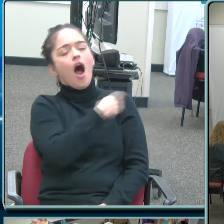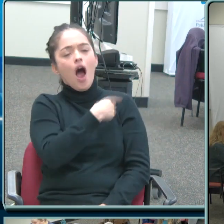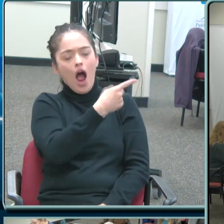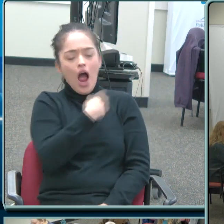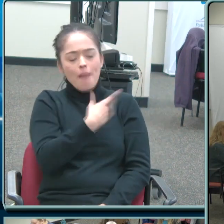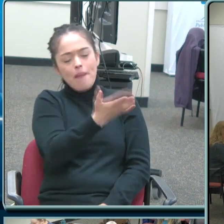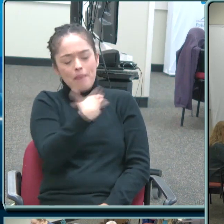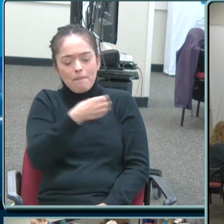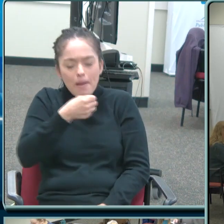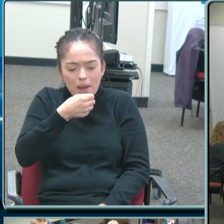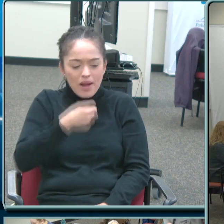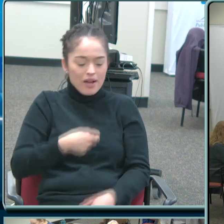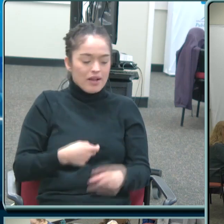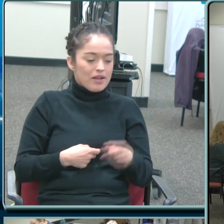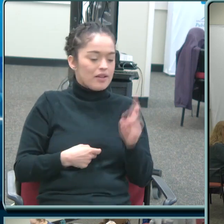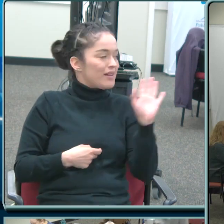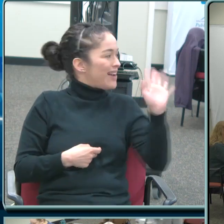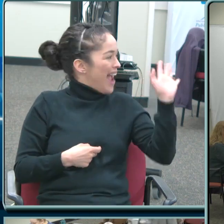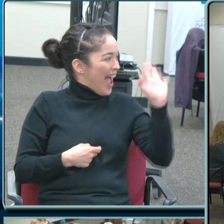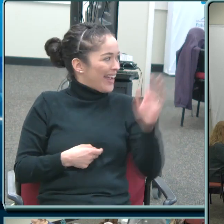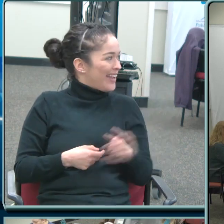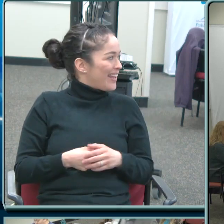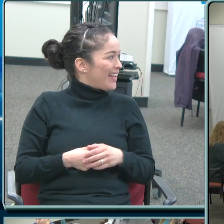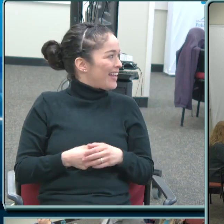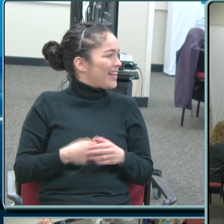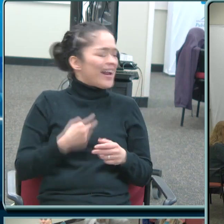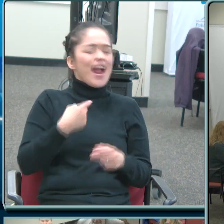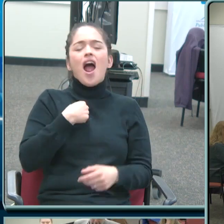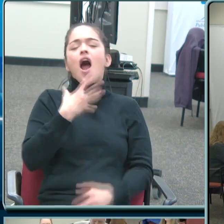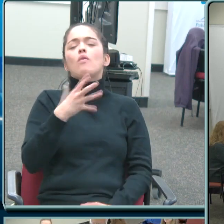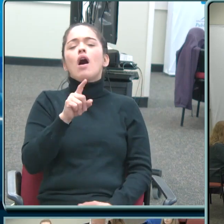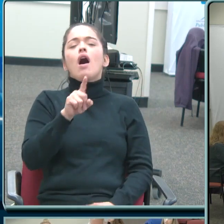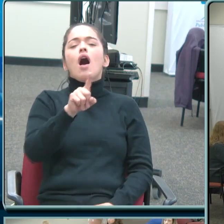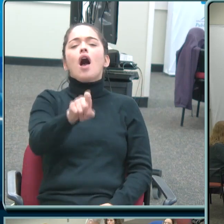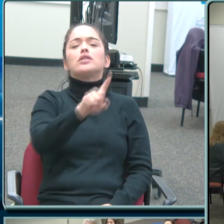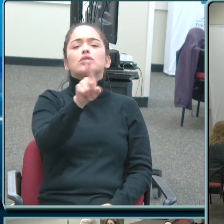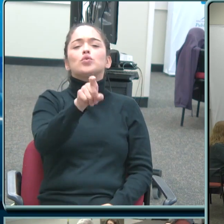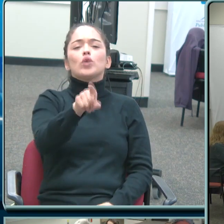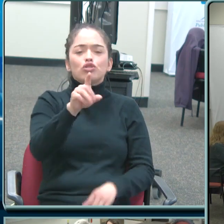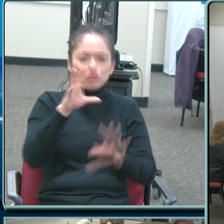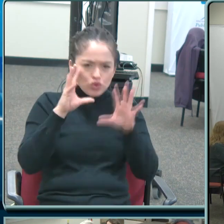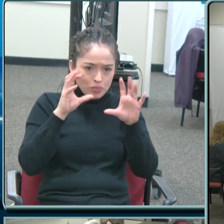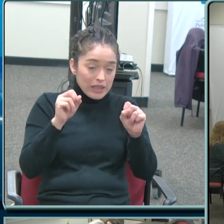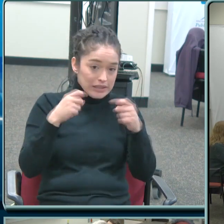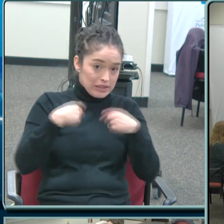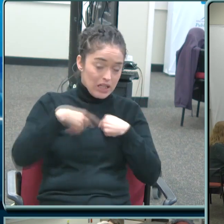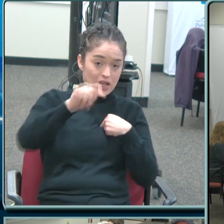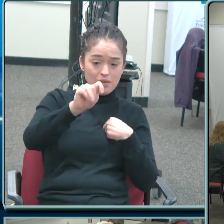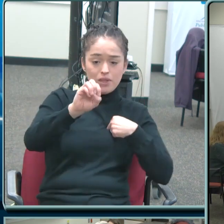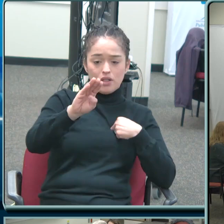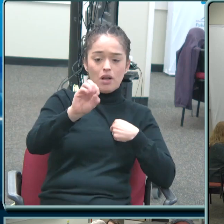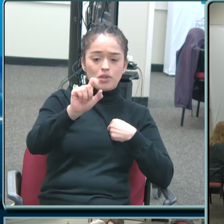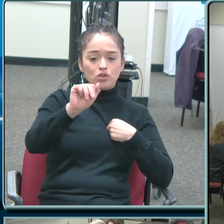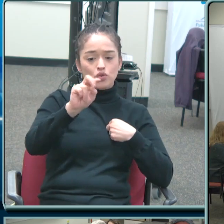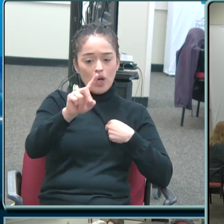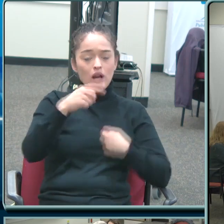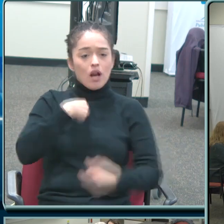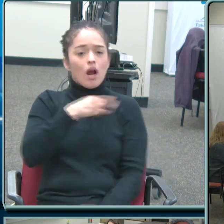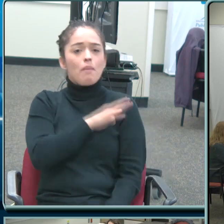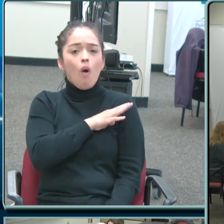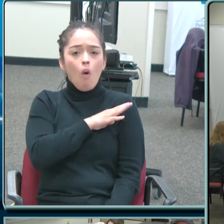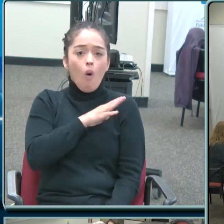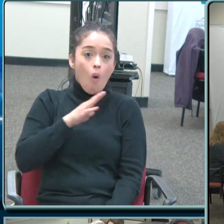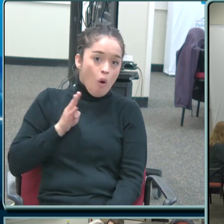I'm come up to the mic. Hi, Ms. McNair. Hi. I had a question, Mr. President. I'm Tom Strand, and I'm on the Board of Directors